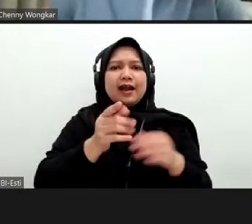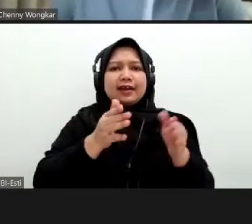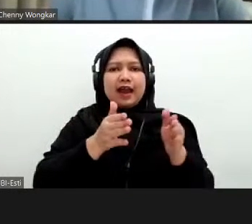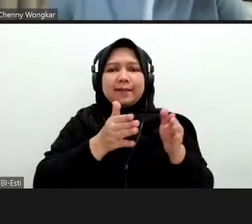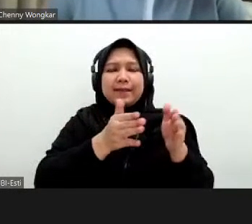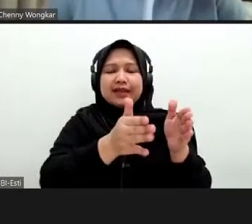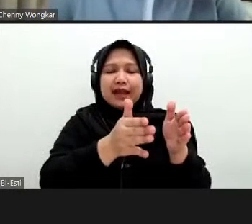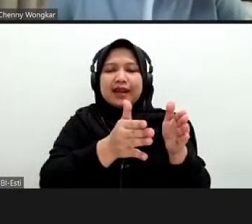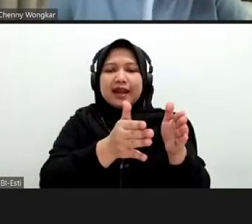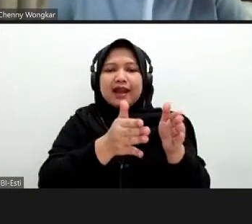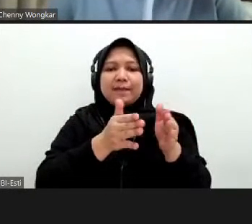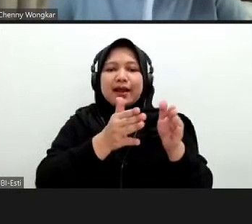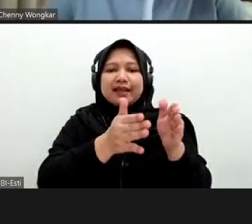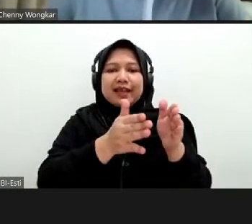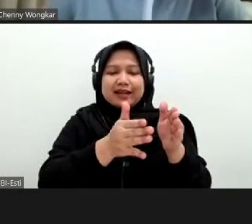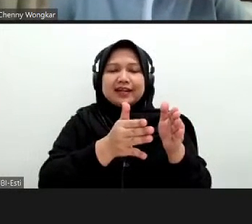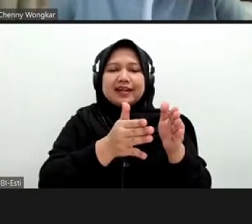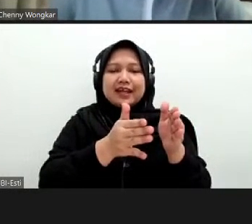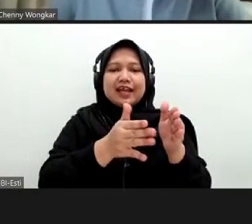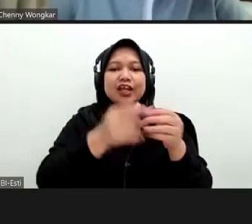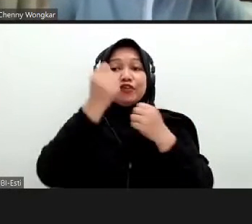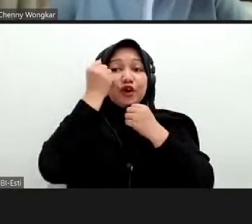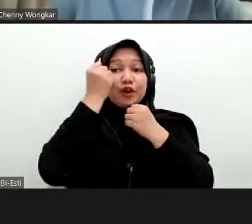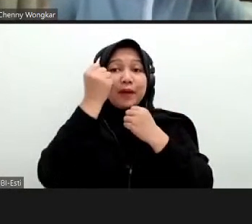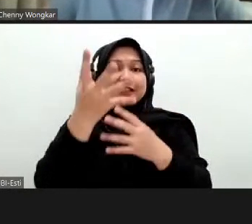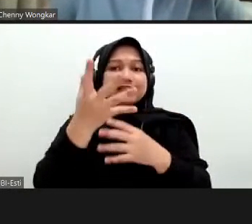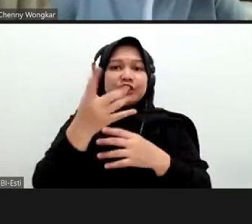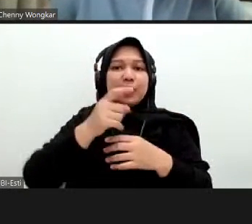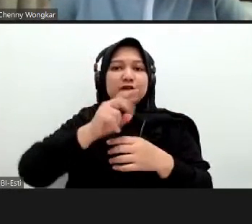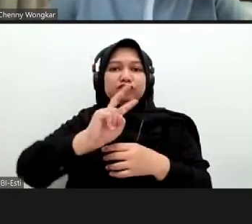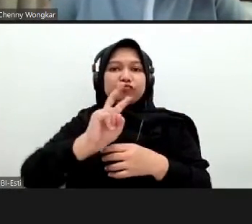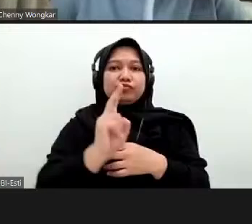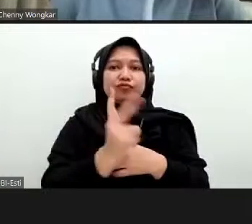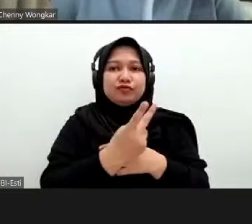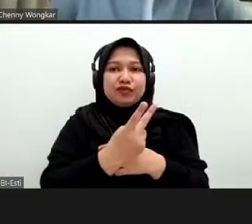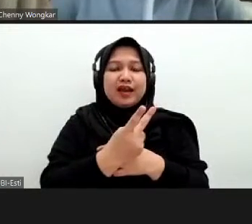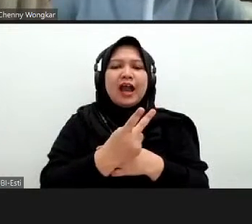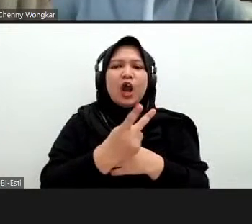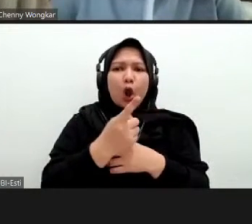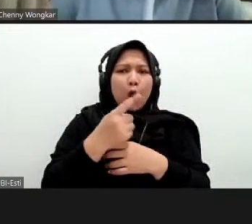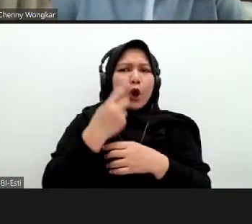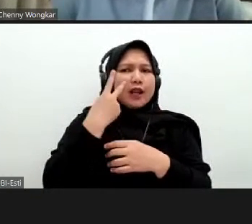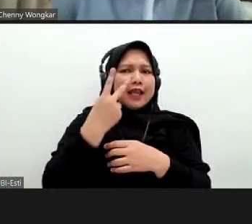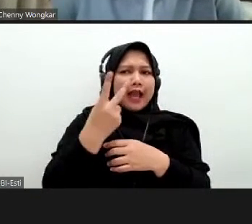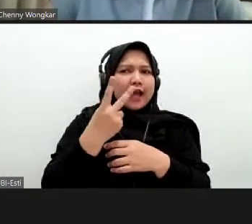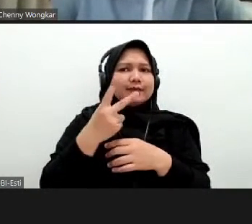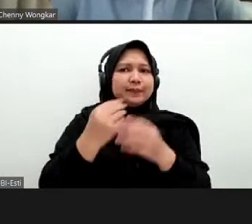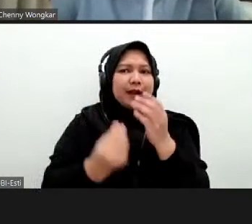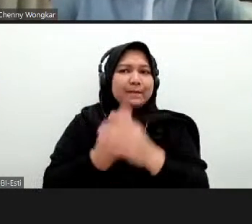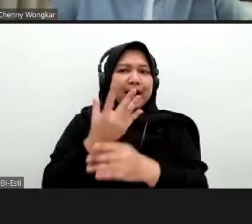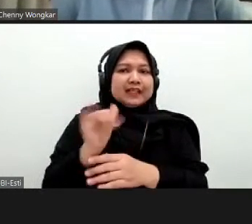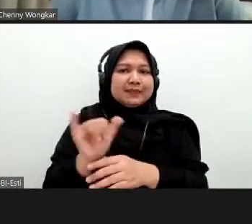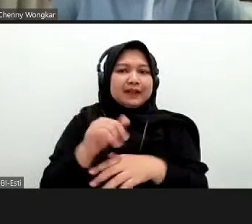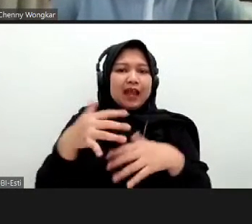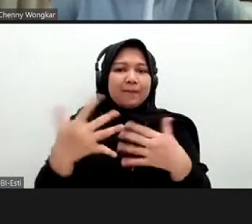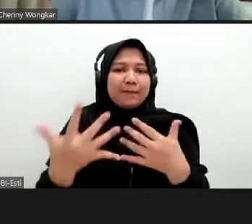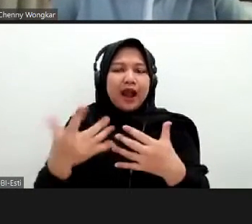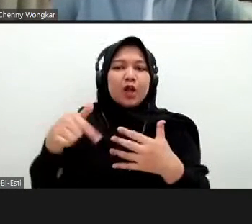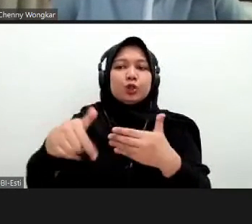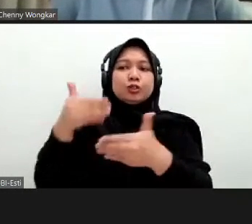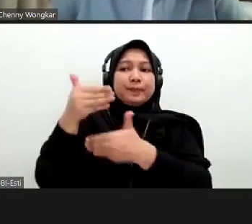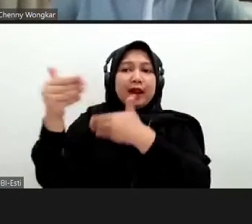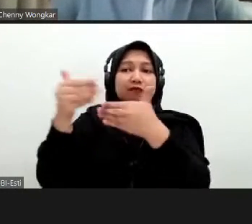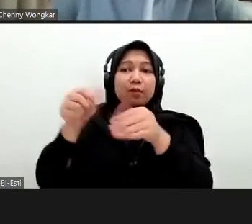to do the evolution related to information. So for example, they see the movement and then they